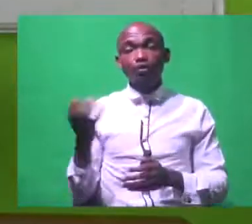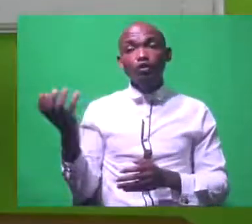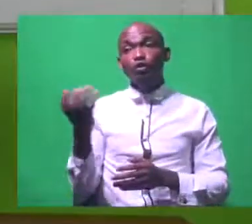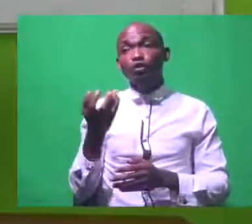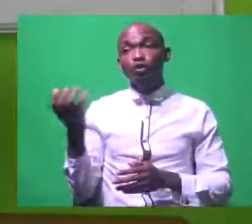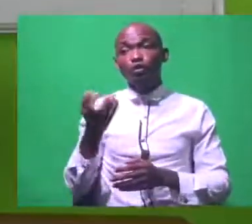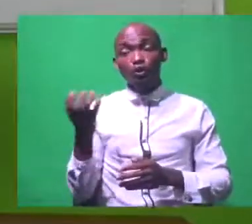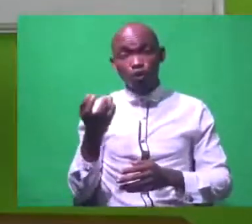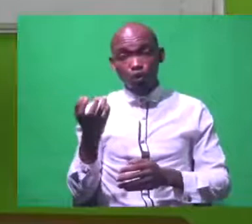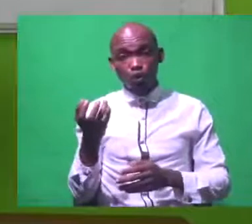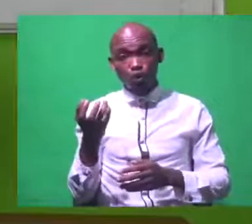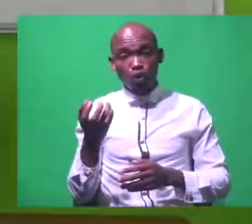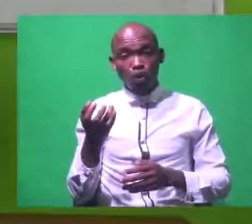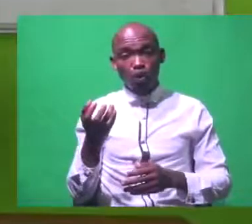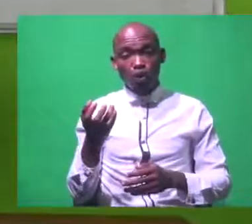socio-economic